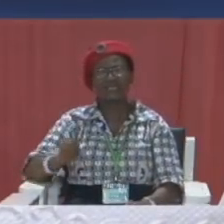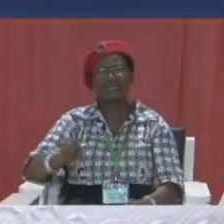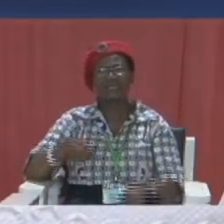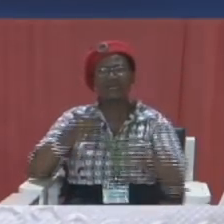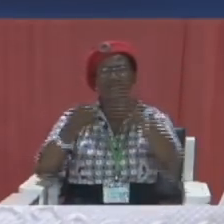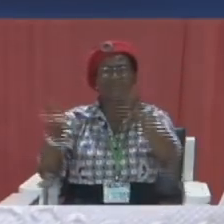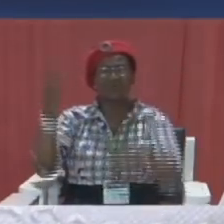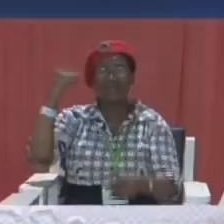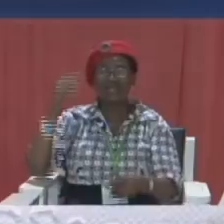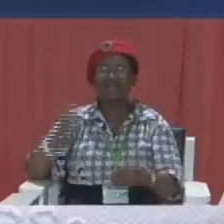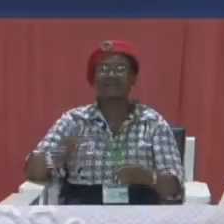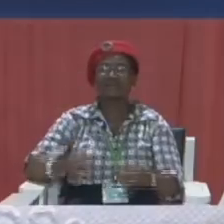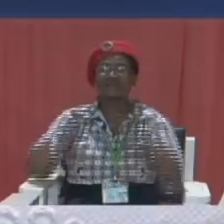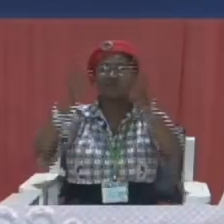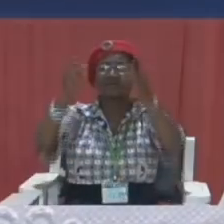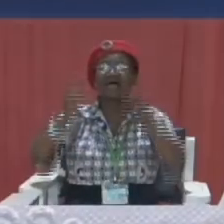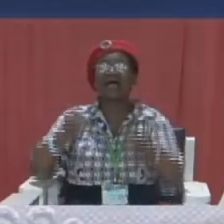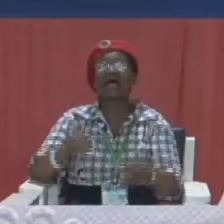of Peter,